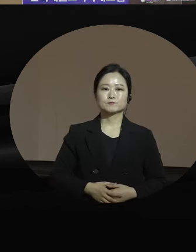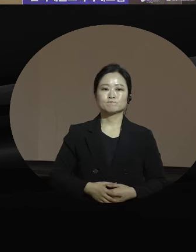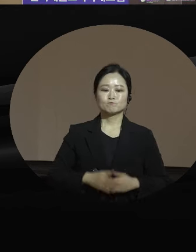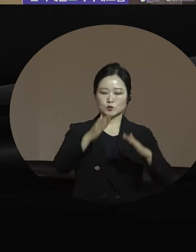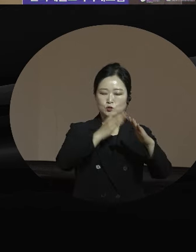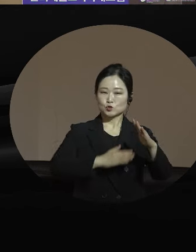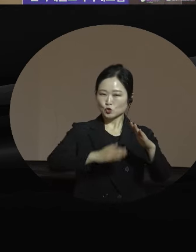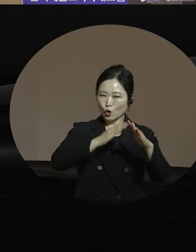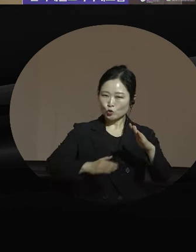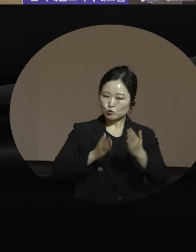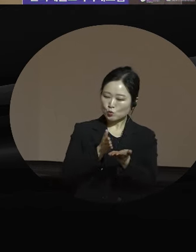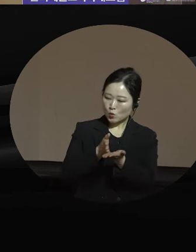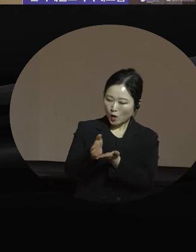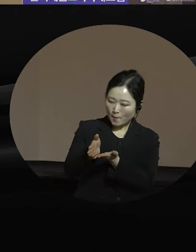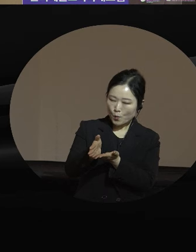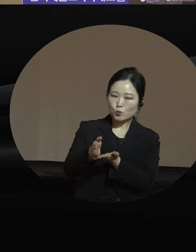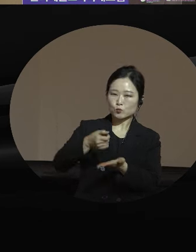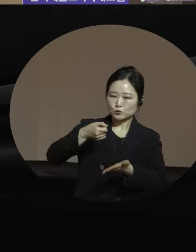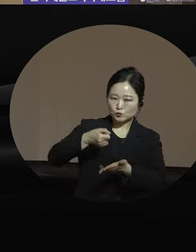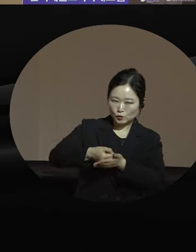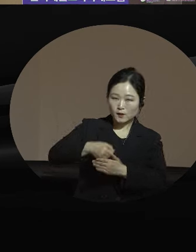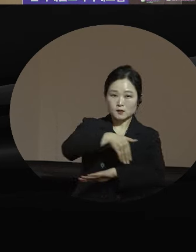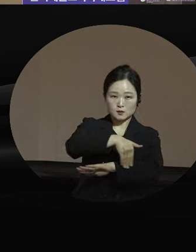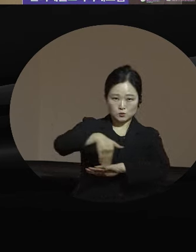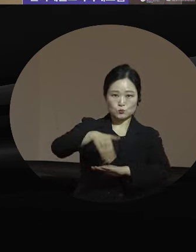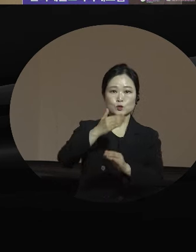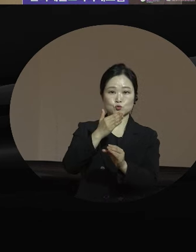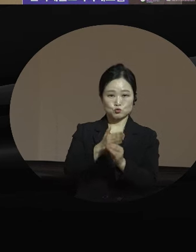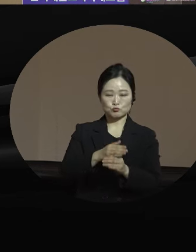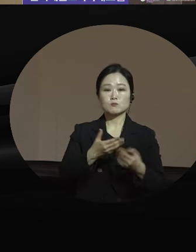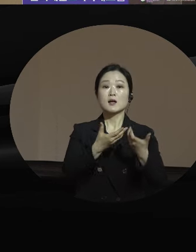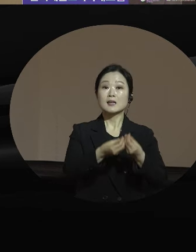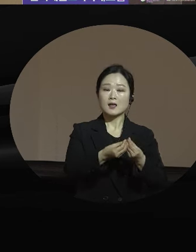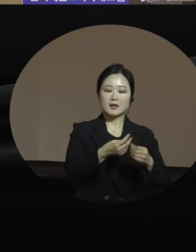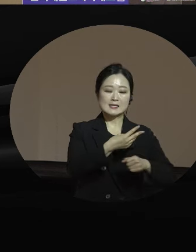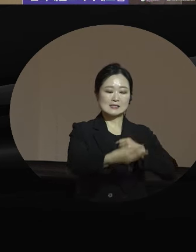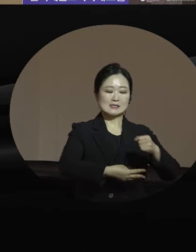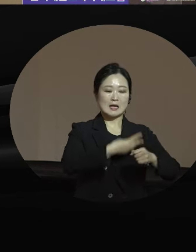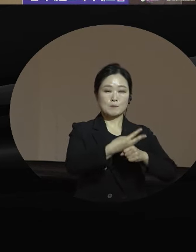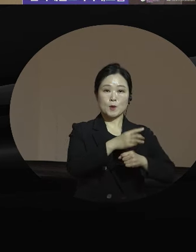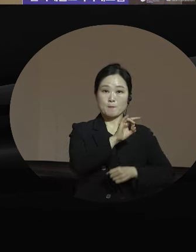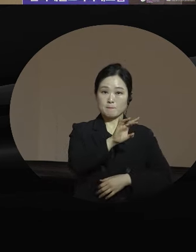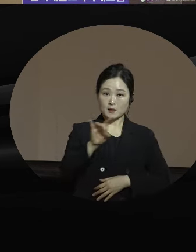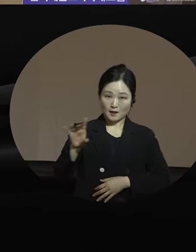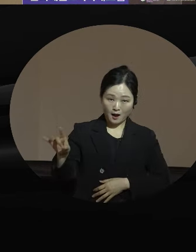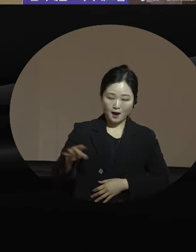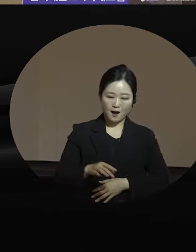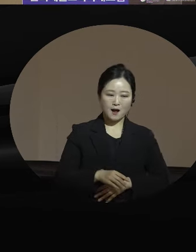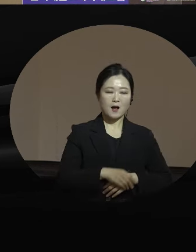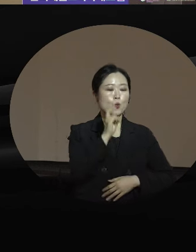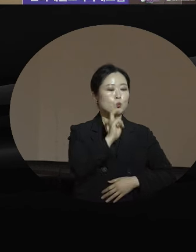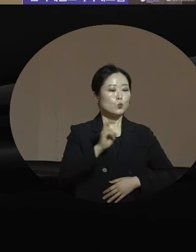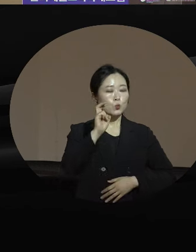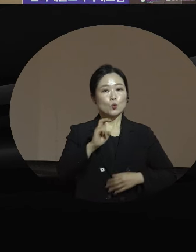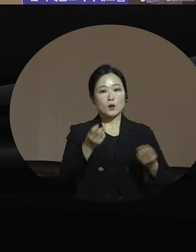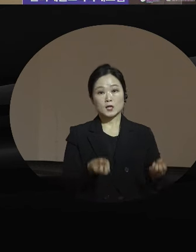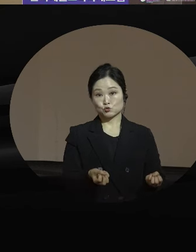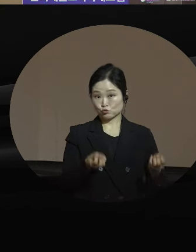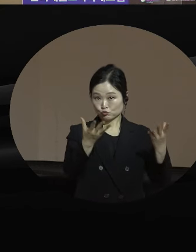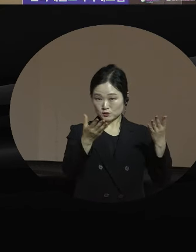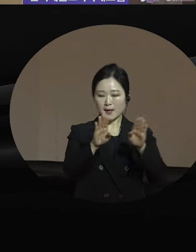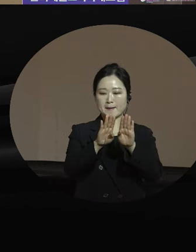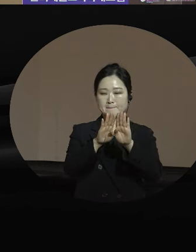public events, such as holding International Horse Fiddle Festival in every 3 years, and Horse Whittle